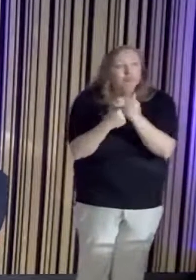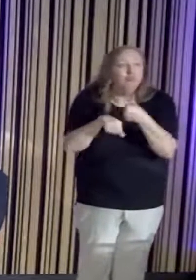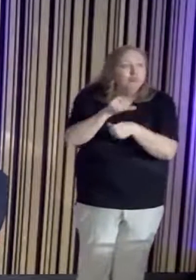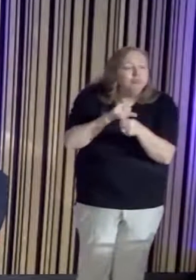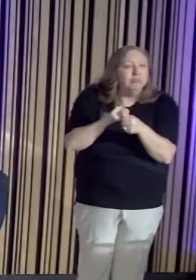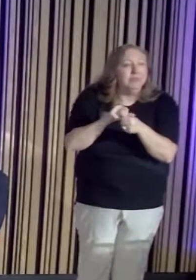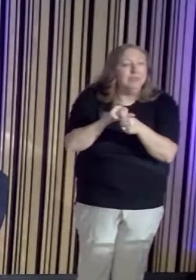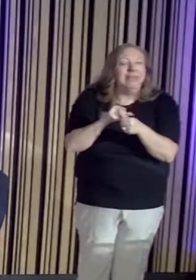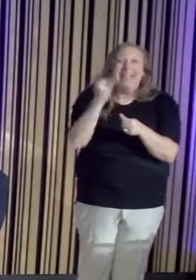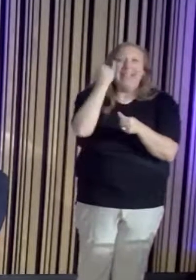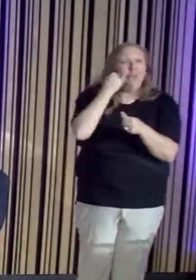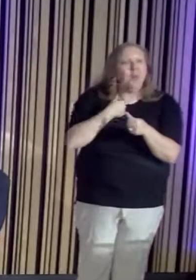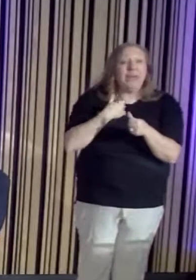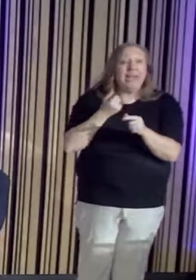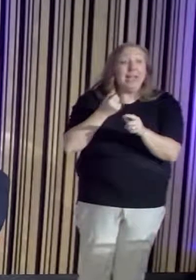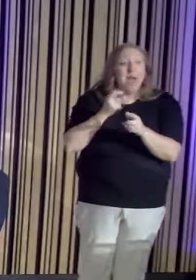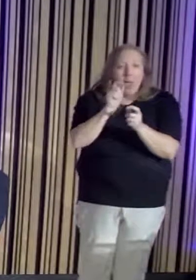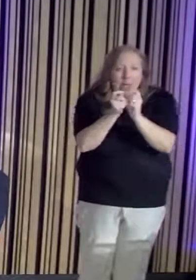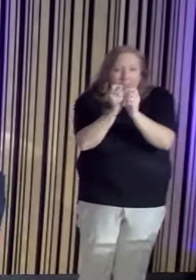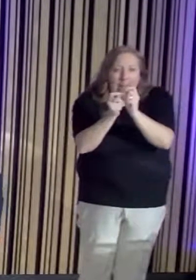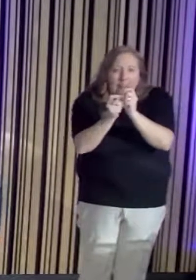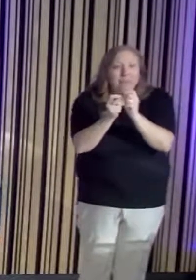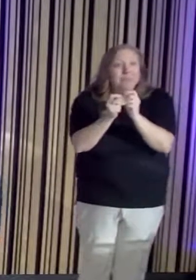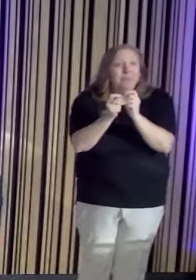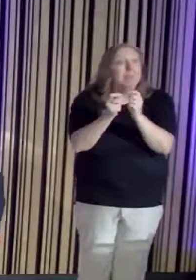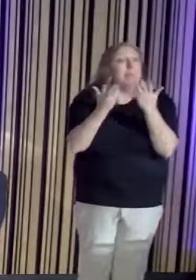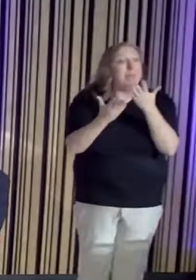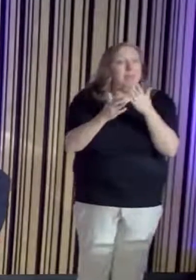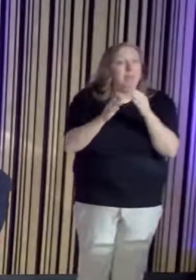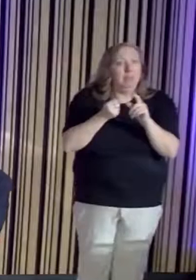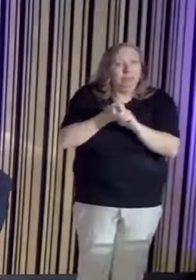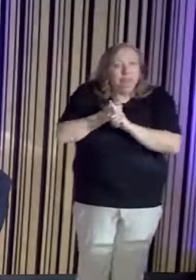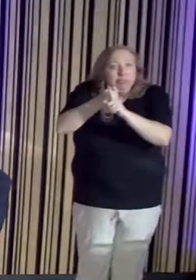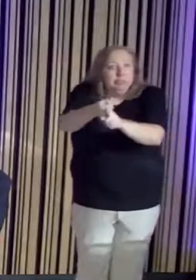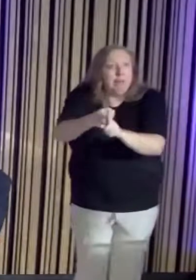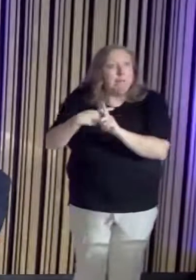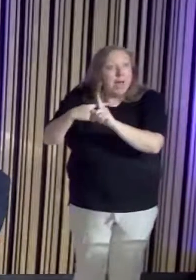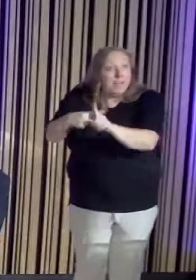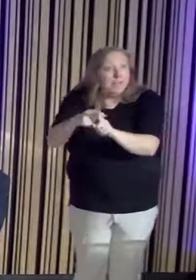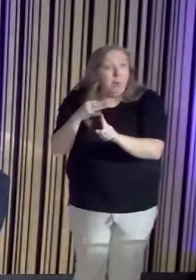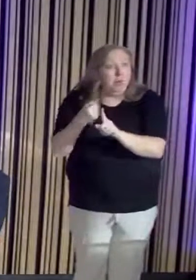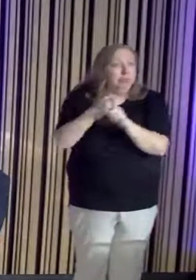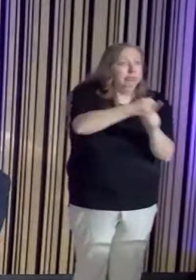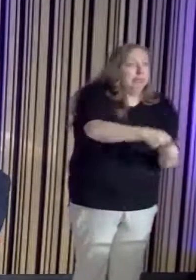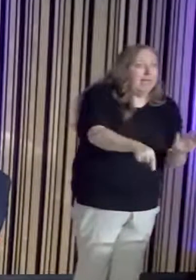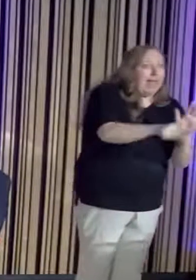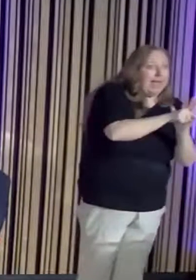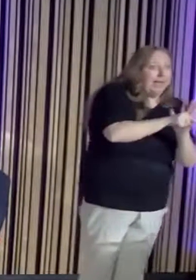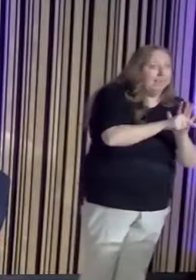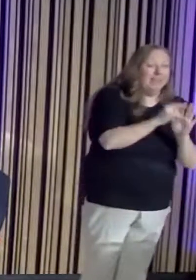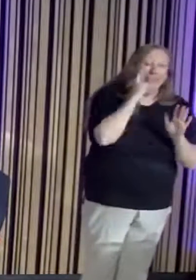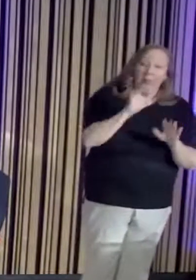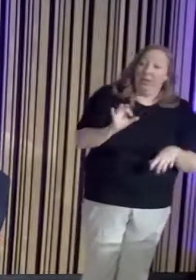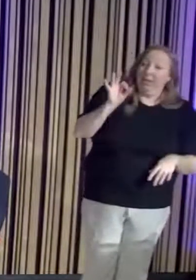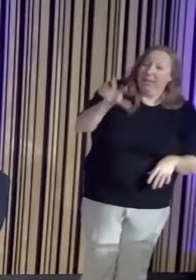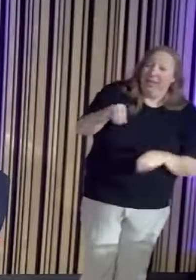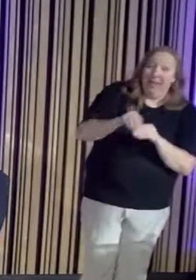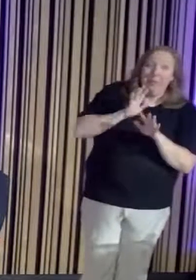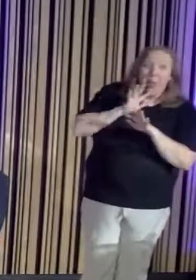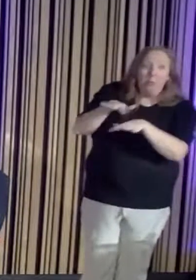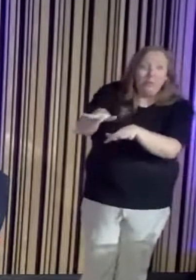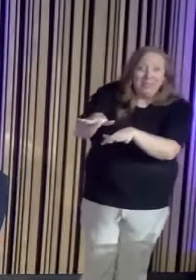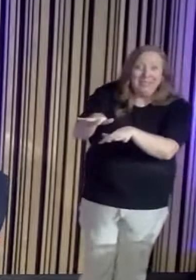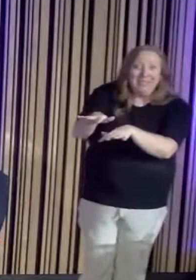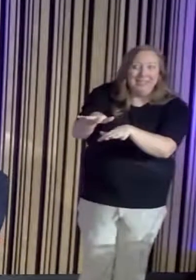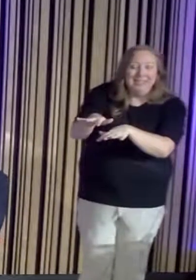not a whole chain of deleterious or positive effects that occur? And if you do it in the ocean, you're doing it in the